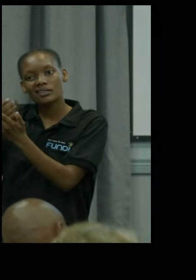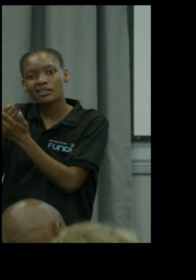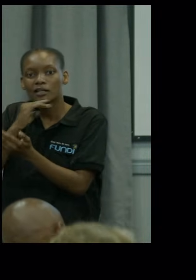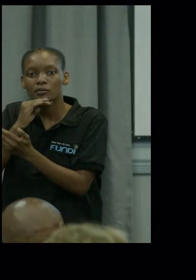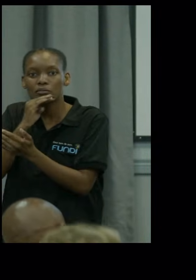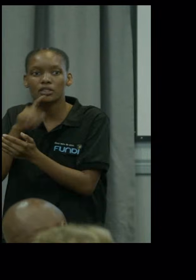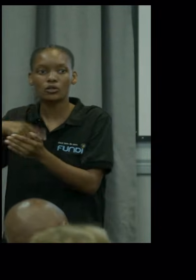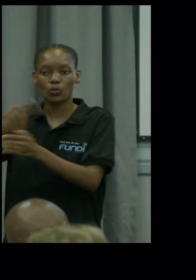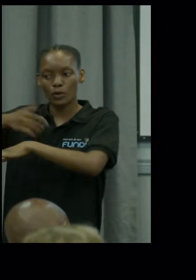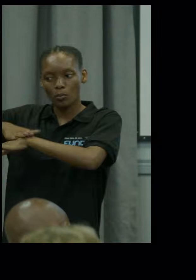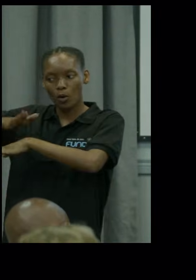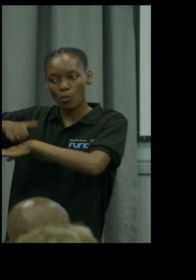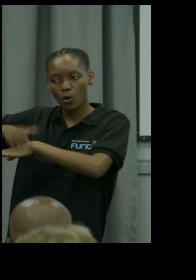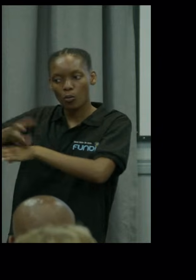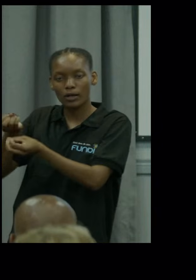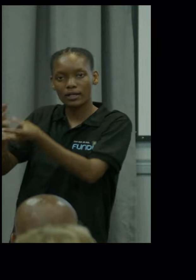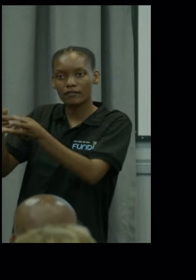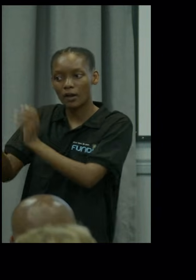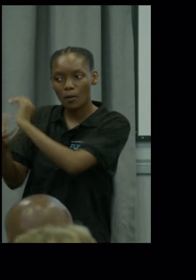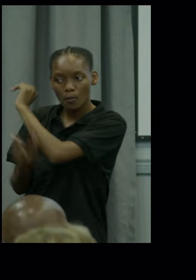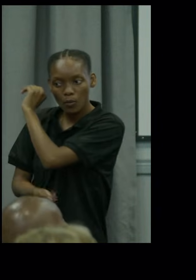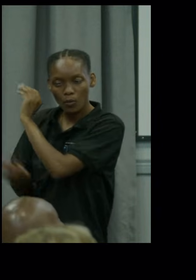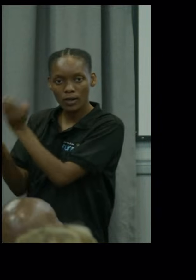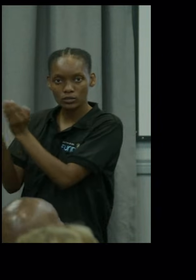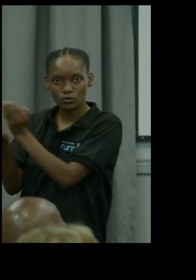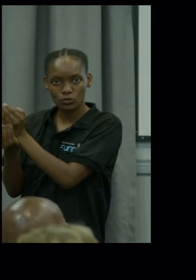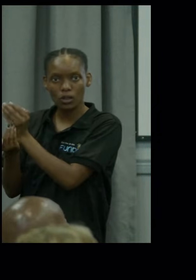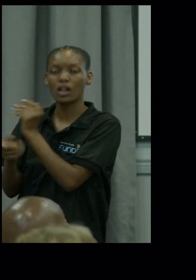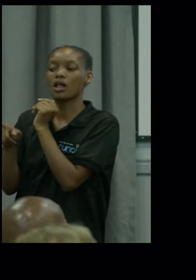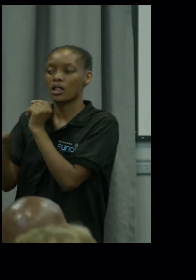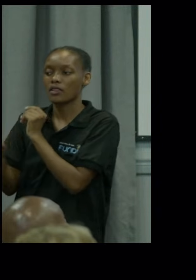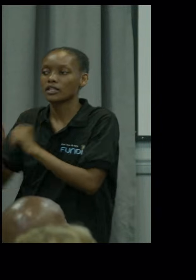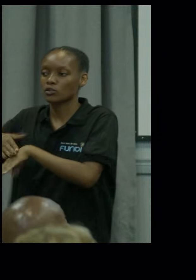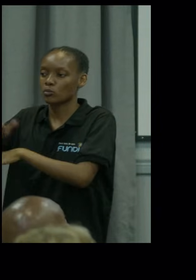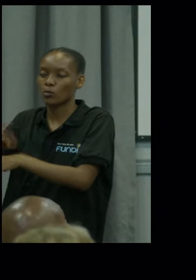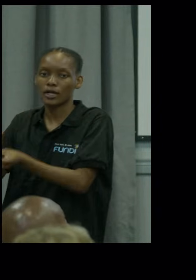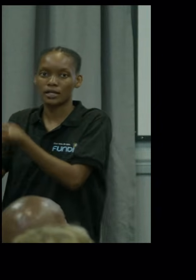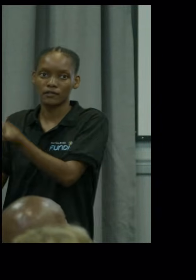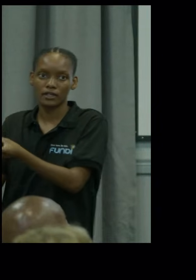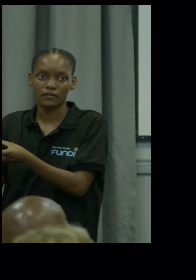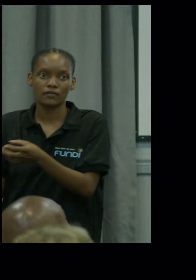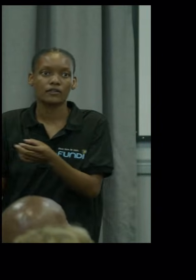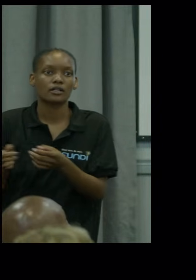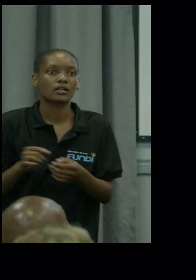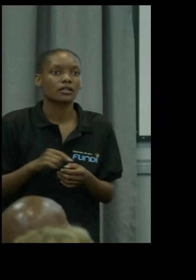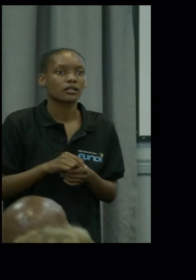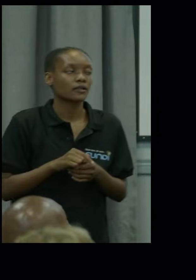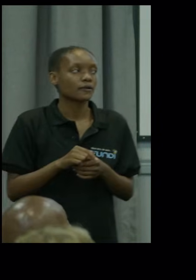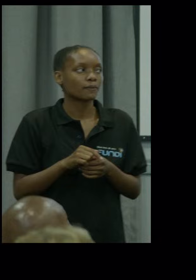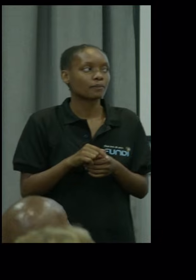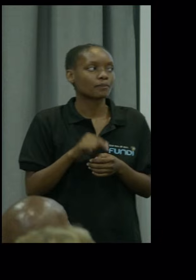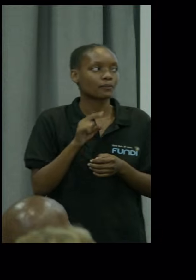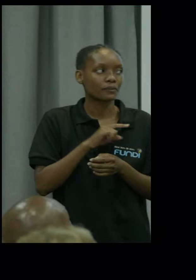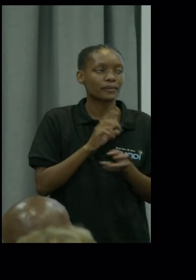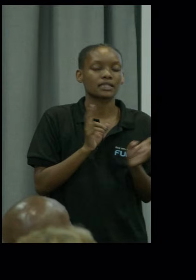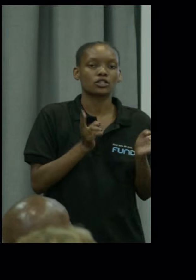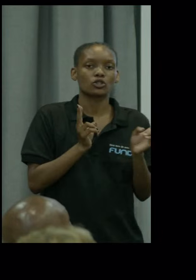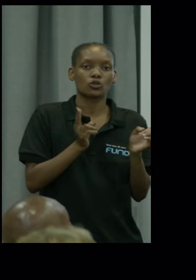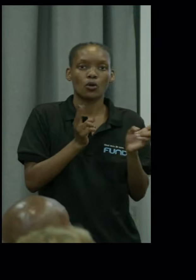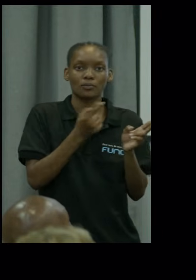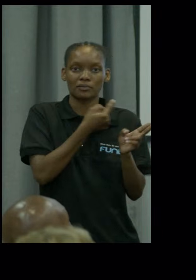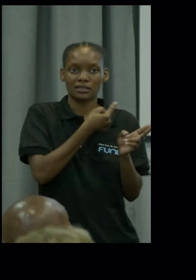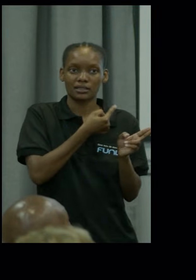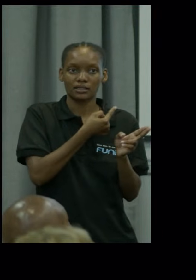posts to poorer schools. That could be equitable. The post-provisioning norms are largely an